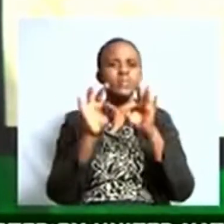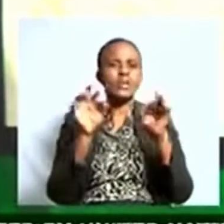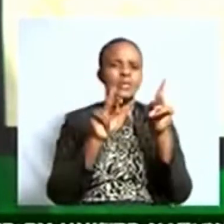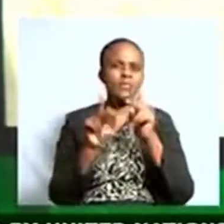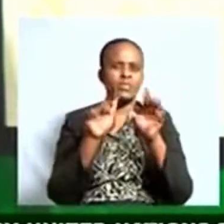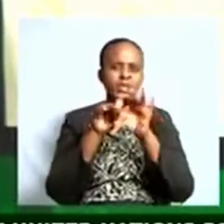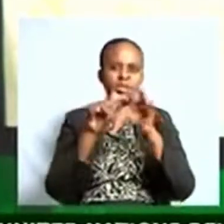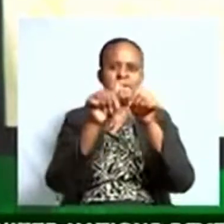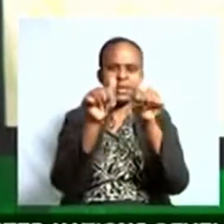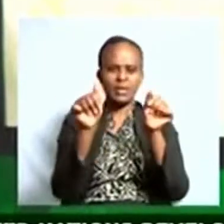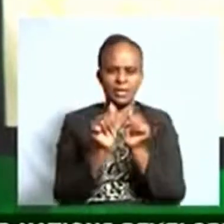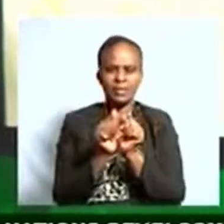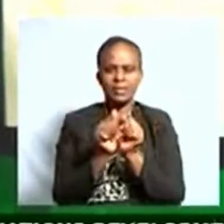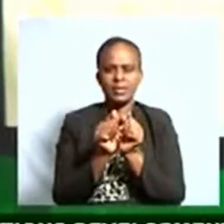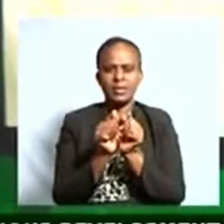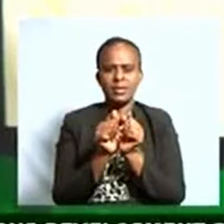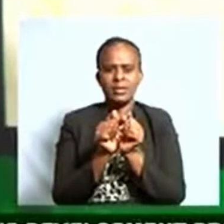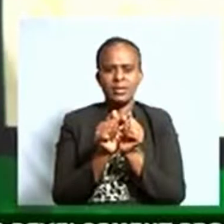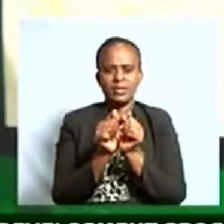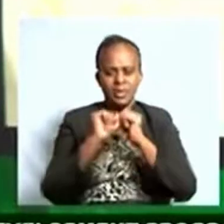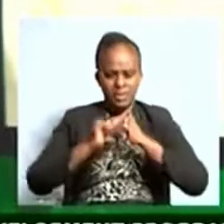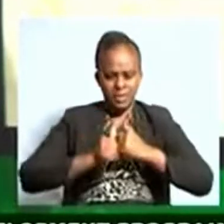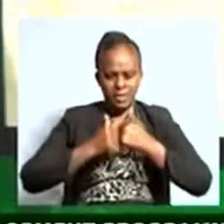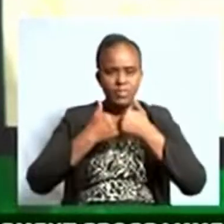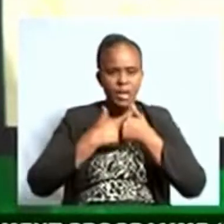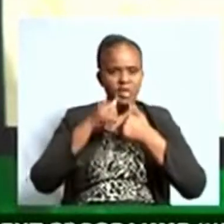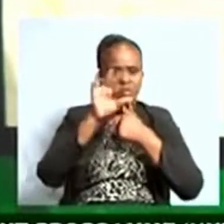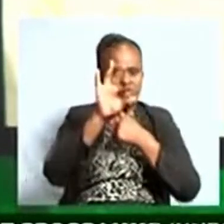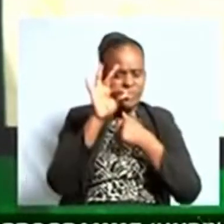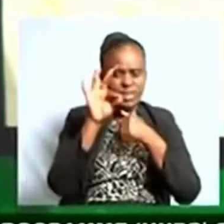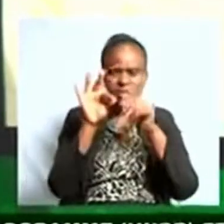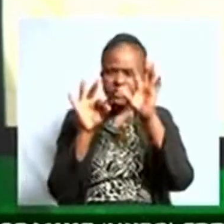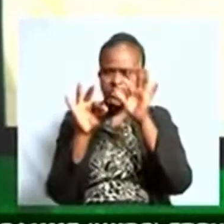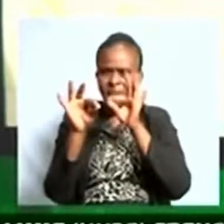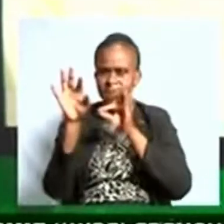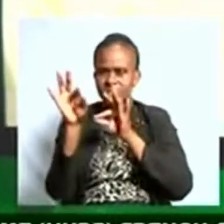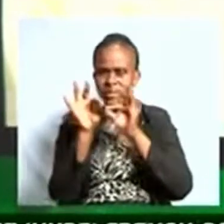that area. We have also picked